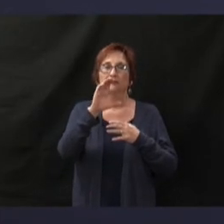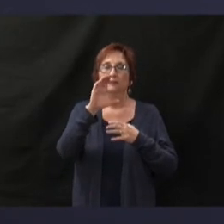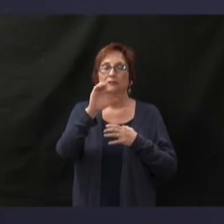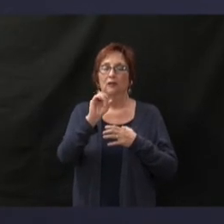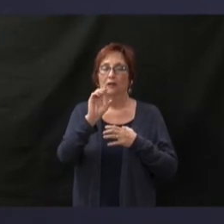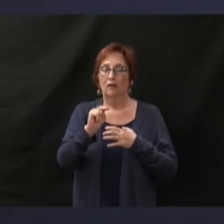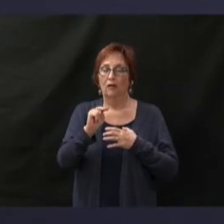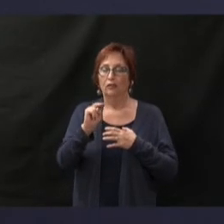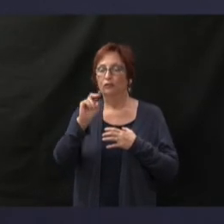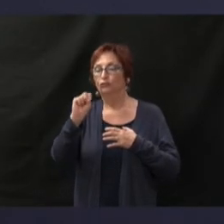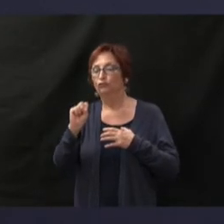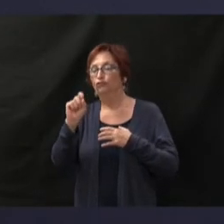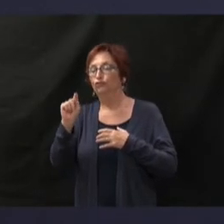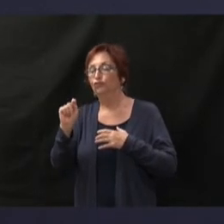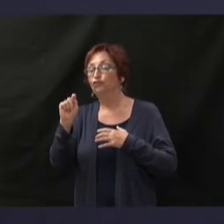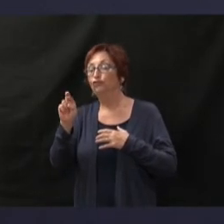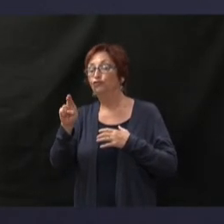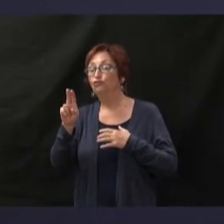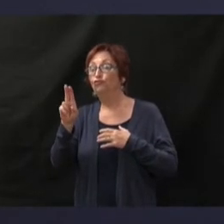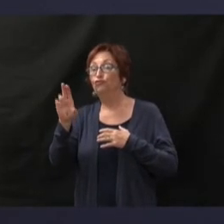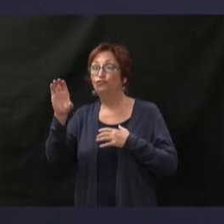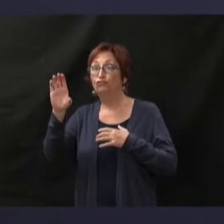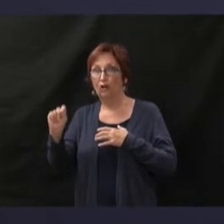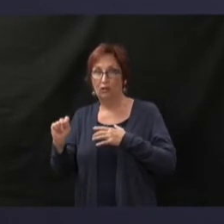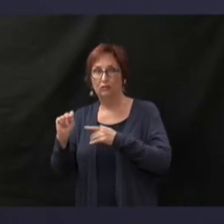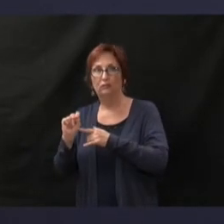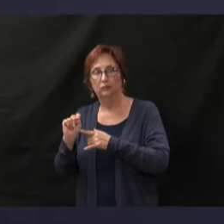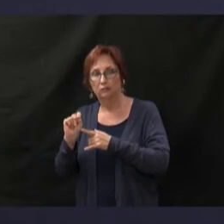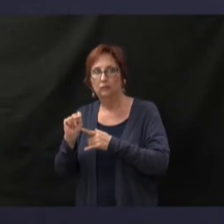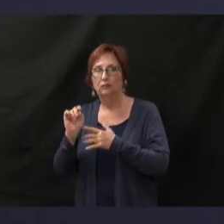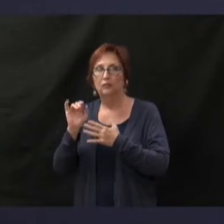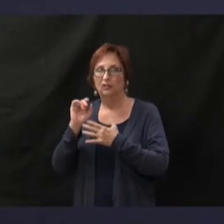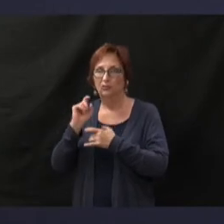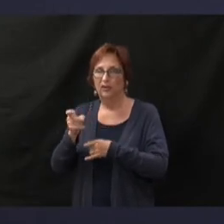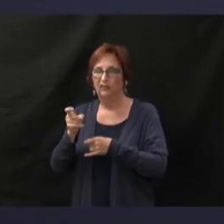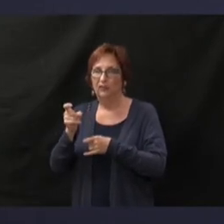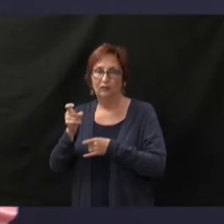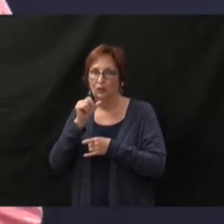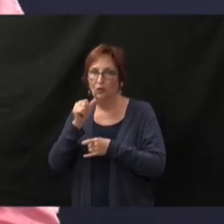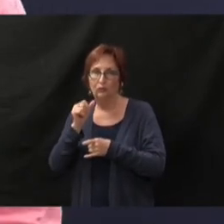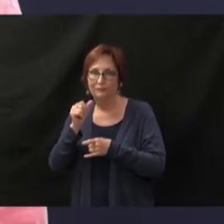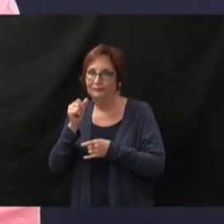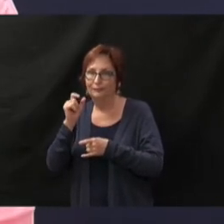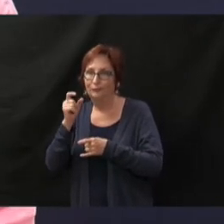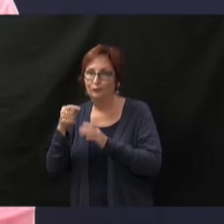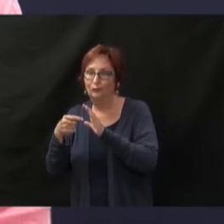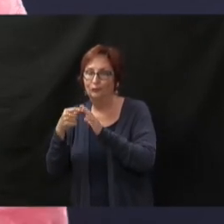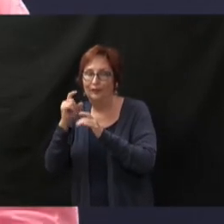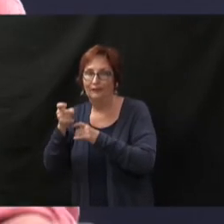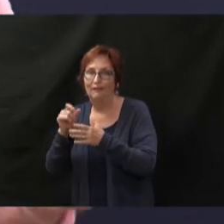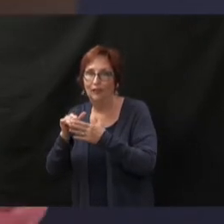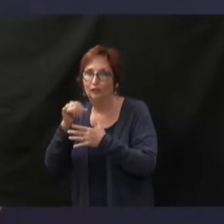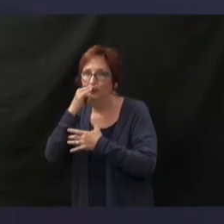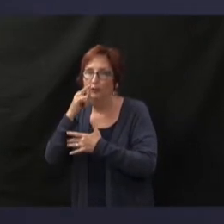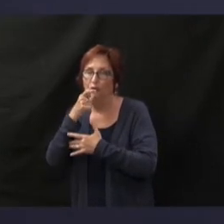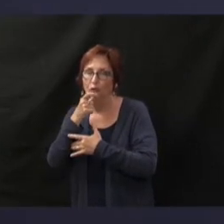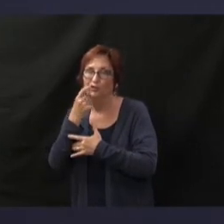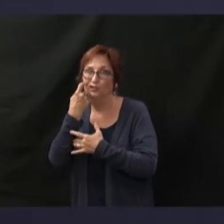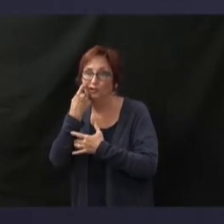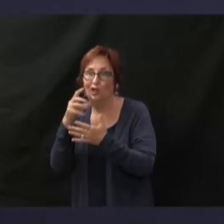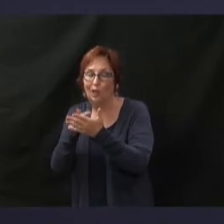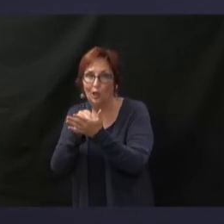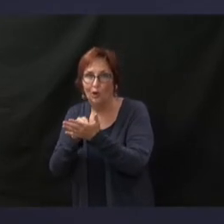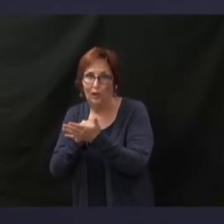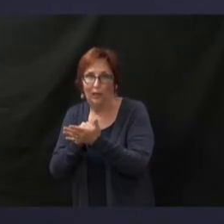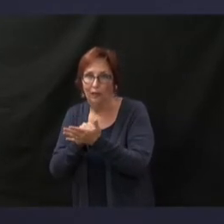struct, back to that first. We'd give it to a kid that's just learning. We just kind of threw it out there to blow your mind a little